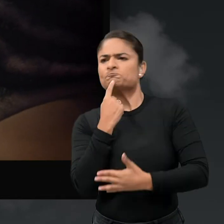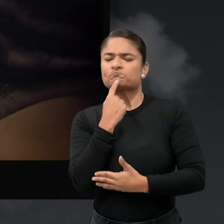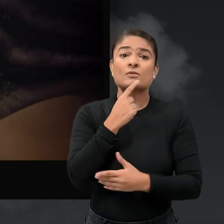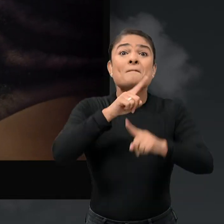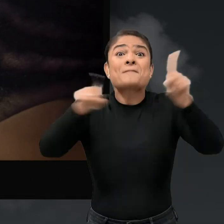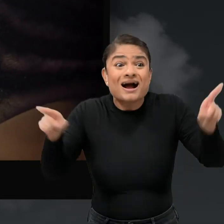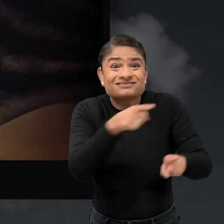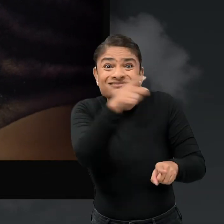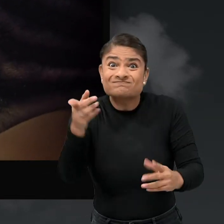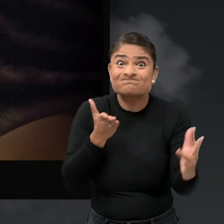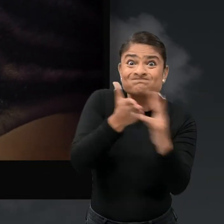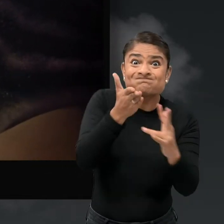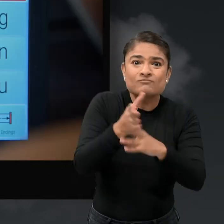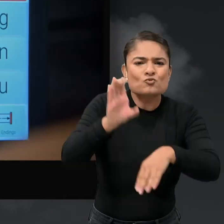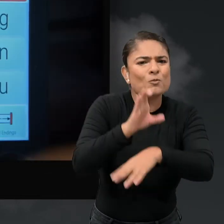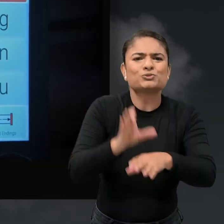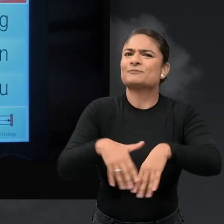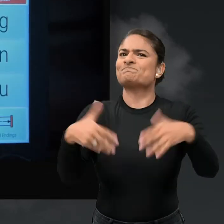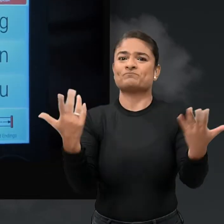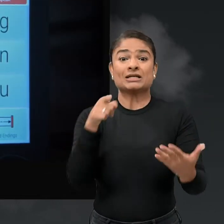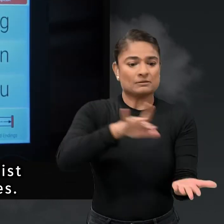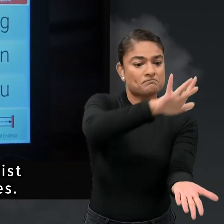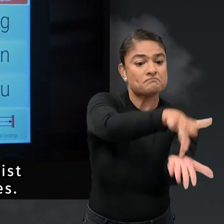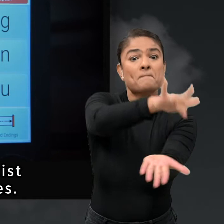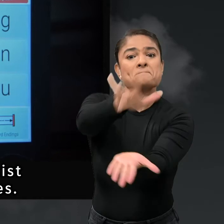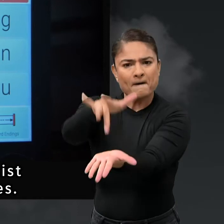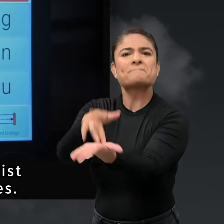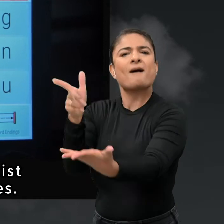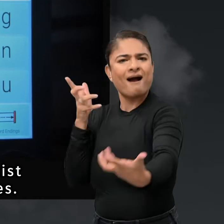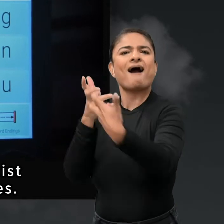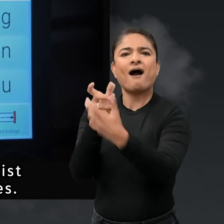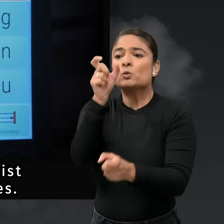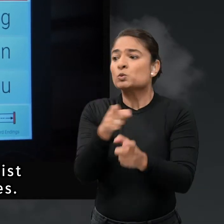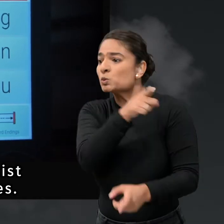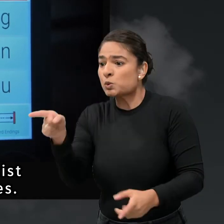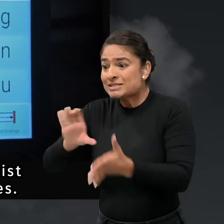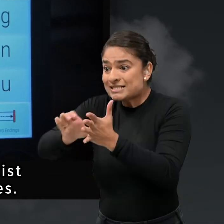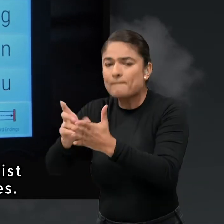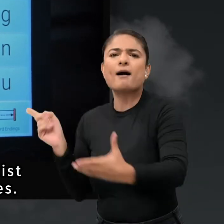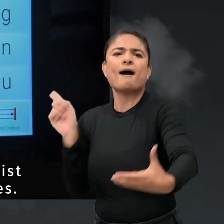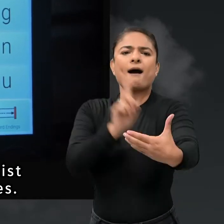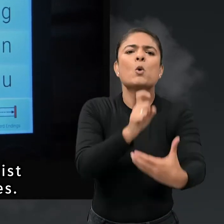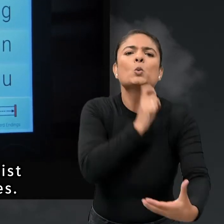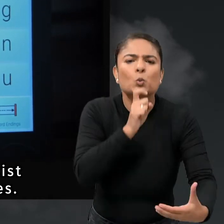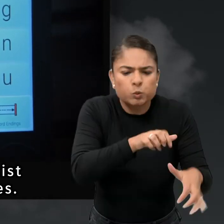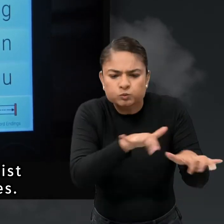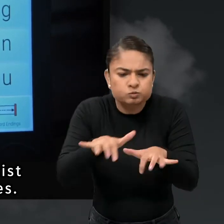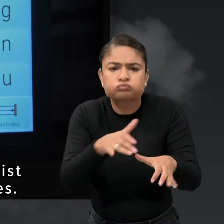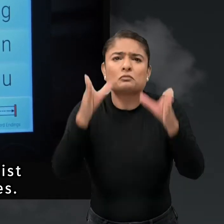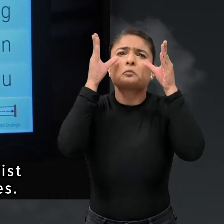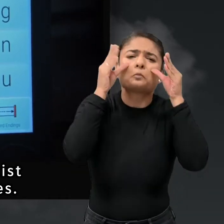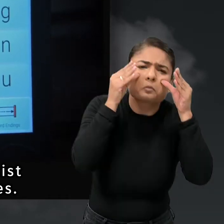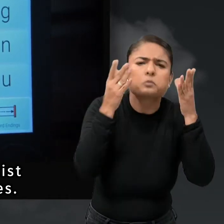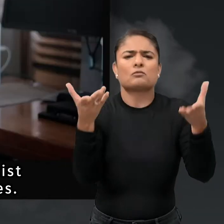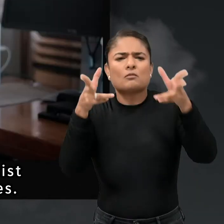disabilities are not having access to the kind of computers or devices that are best suited to assist them in their